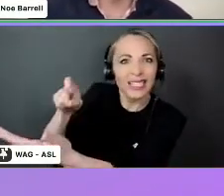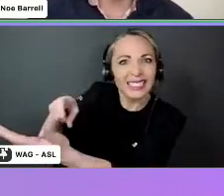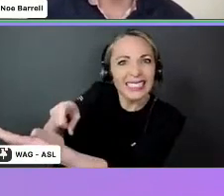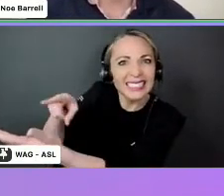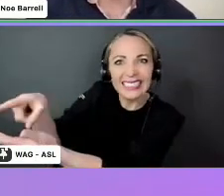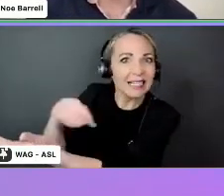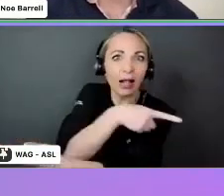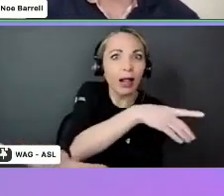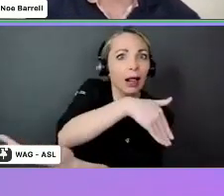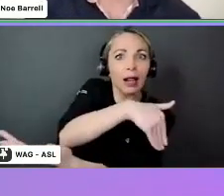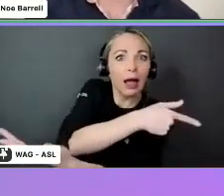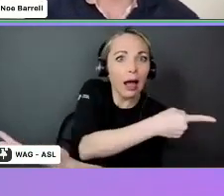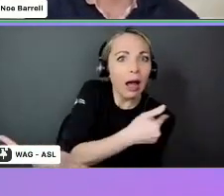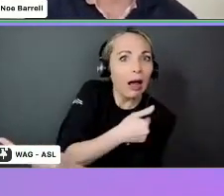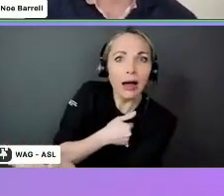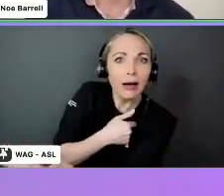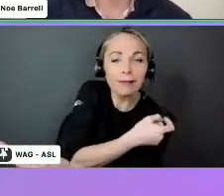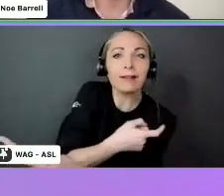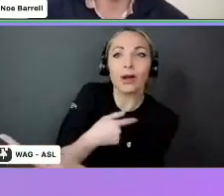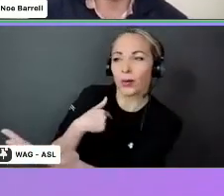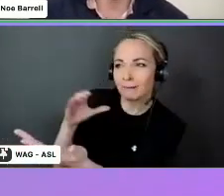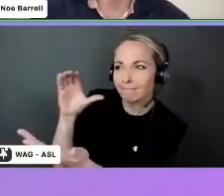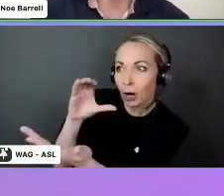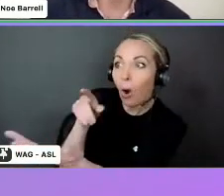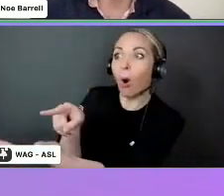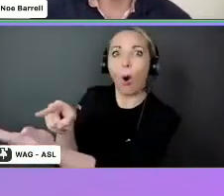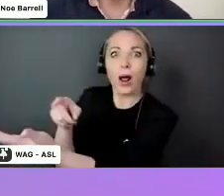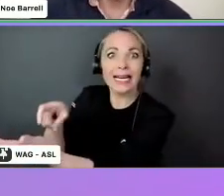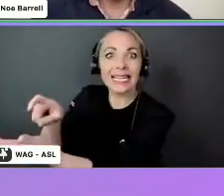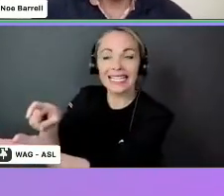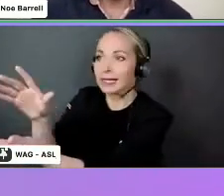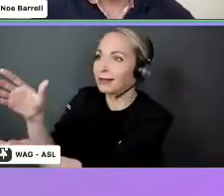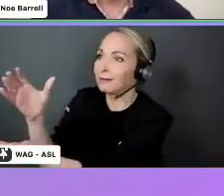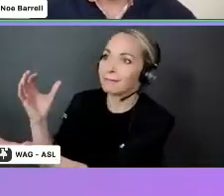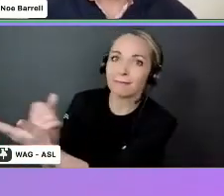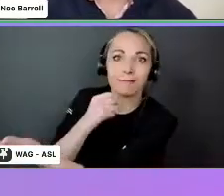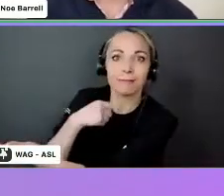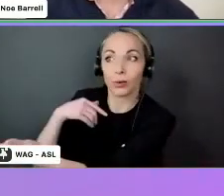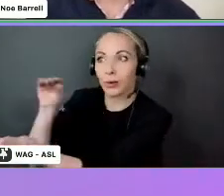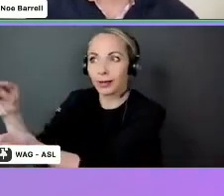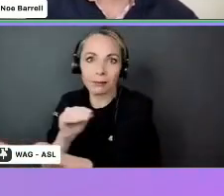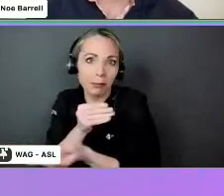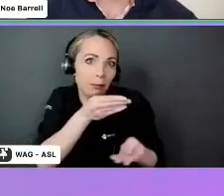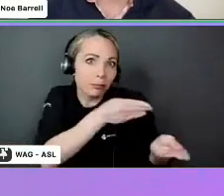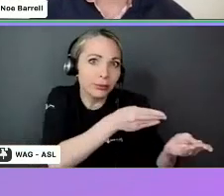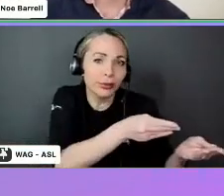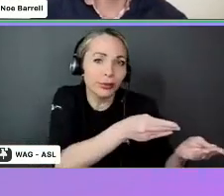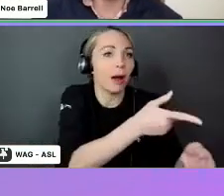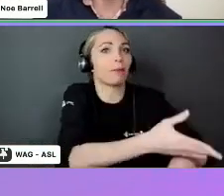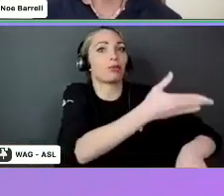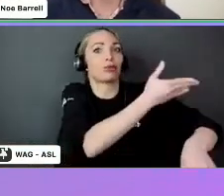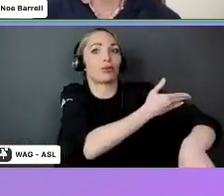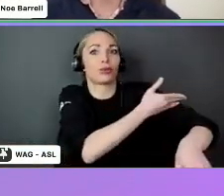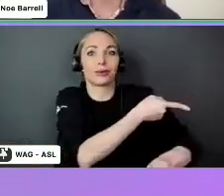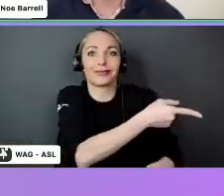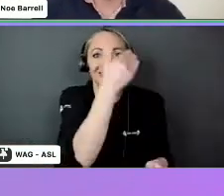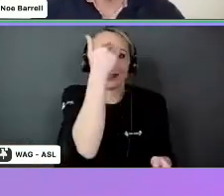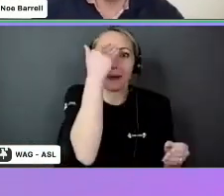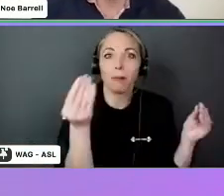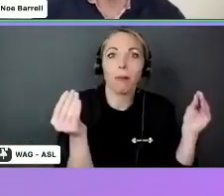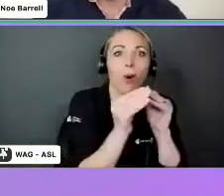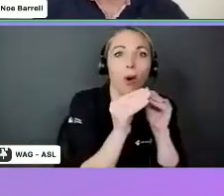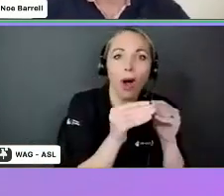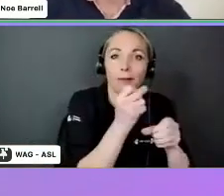all the data points that we collect are actually helping to improve our networks. So we have access here at Deque to possibly